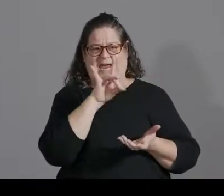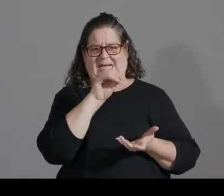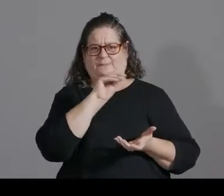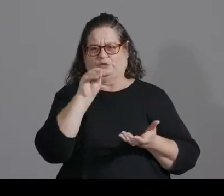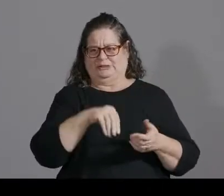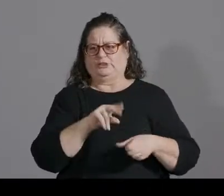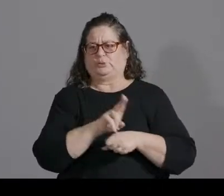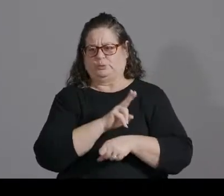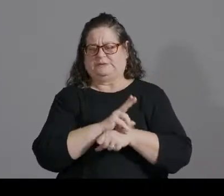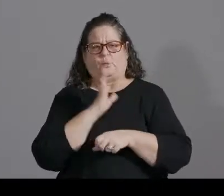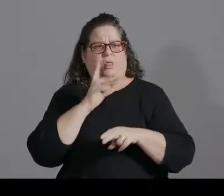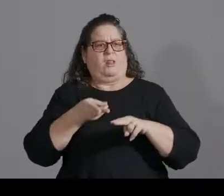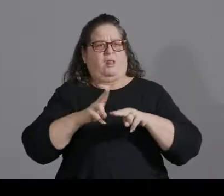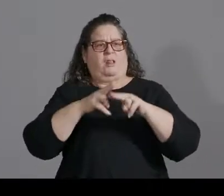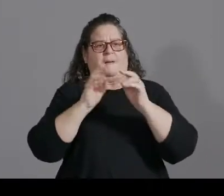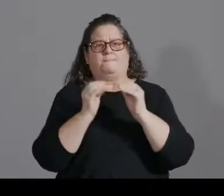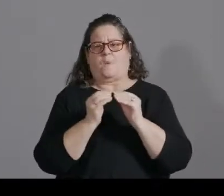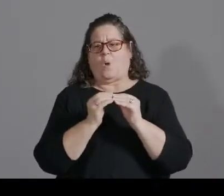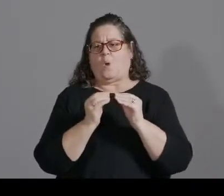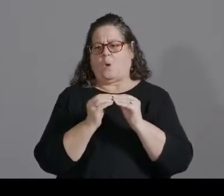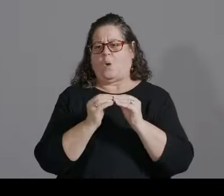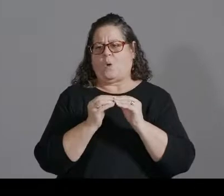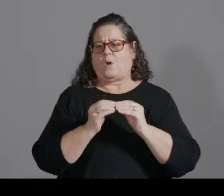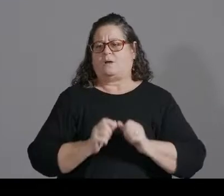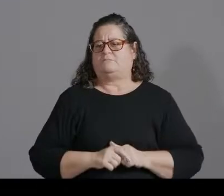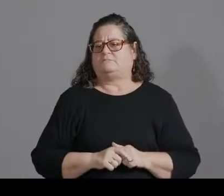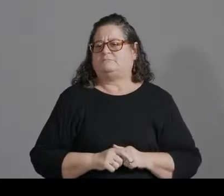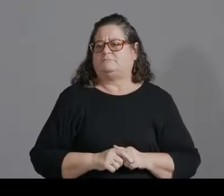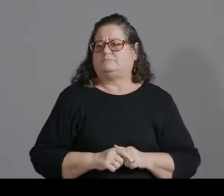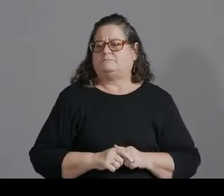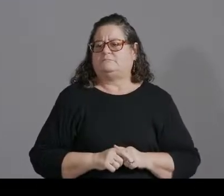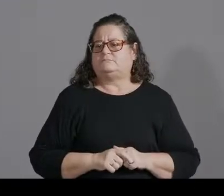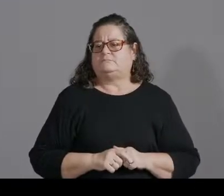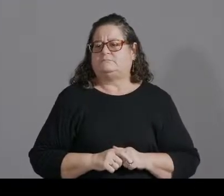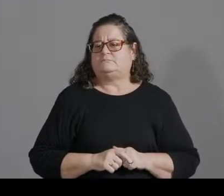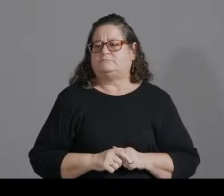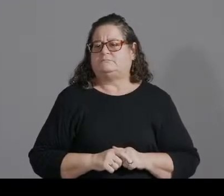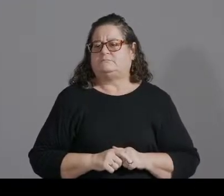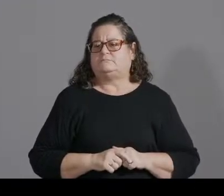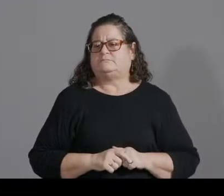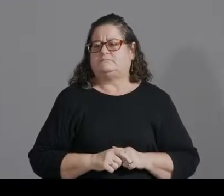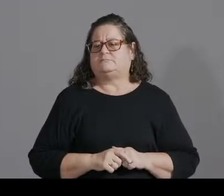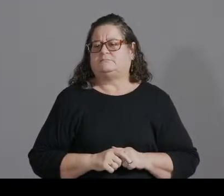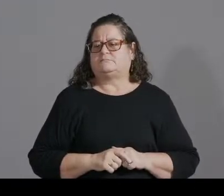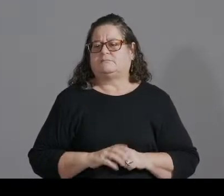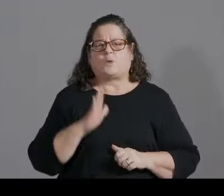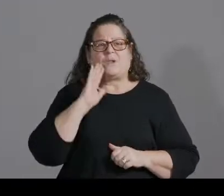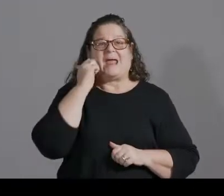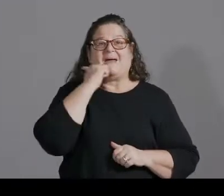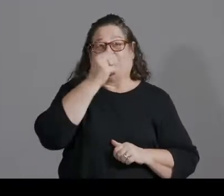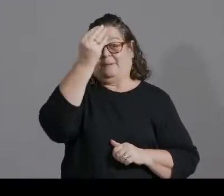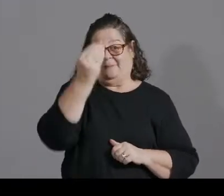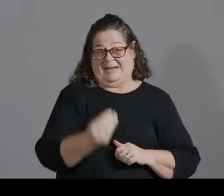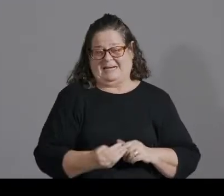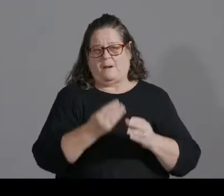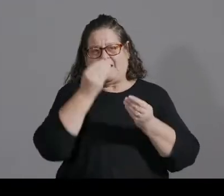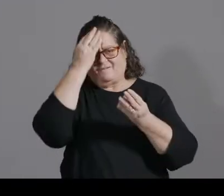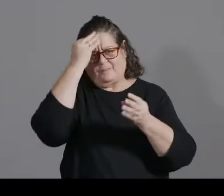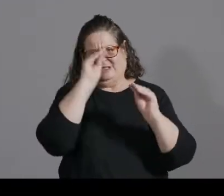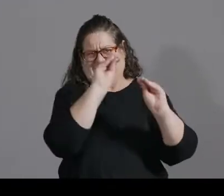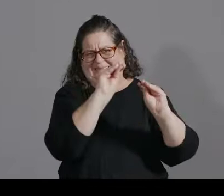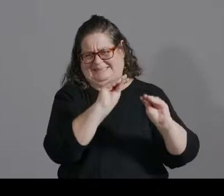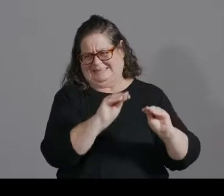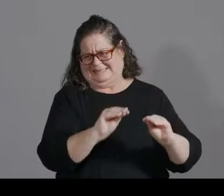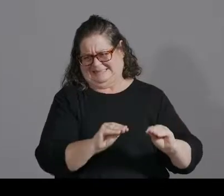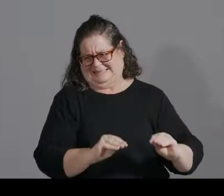until Sunday. Every Monday, we update with that week's incoming vaccine. So you will see that on Mondays, that percent utilized